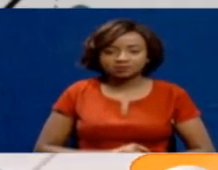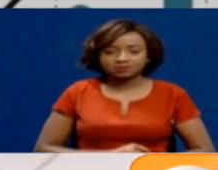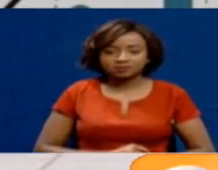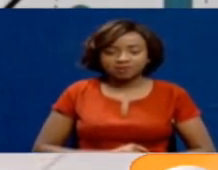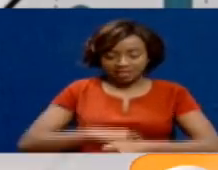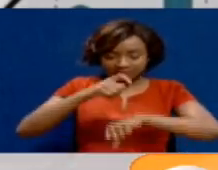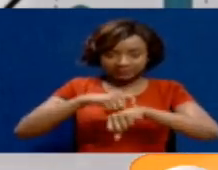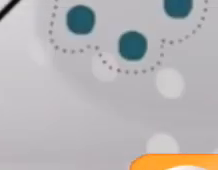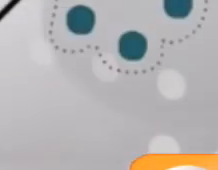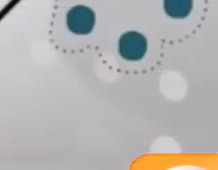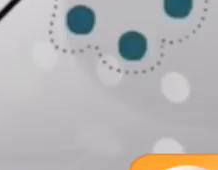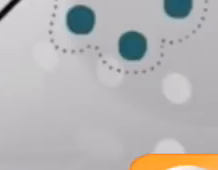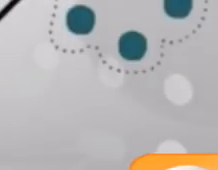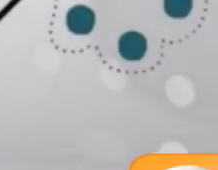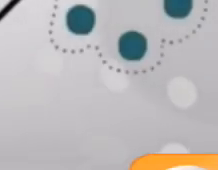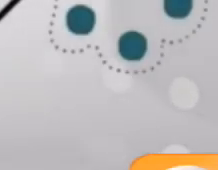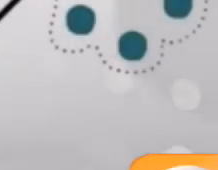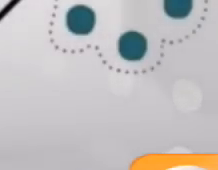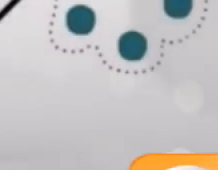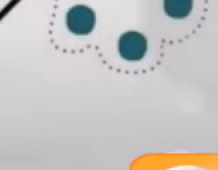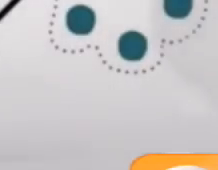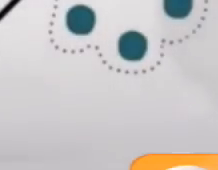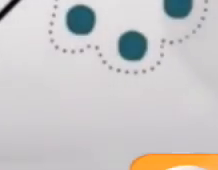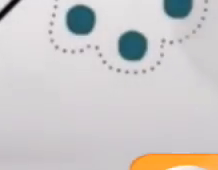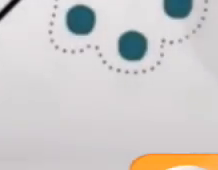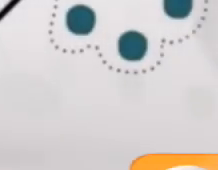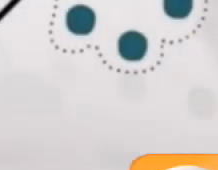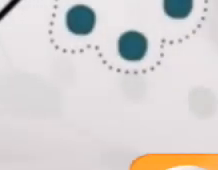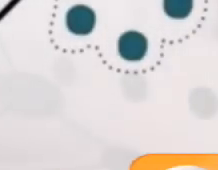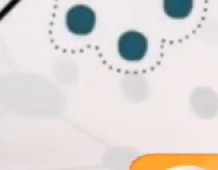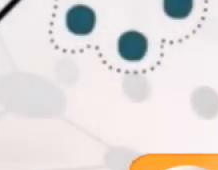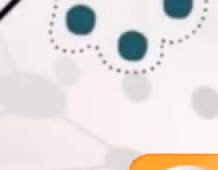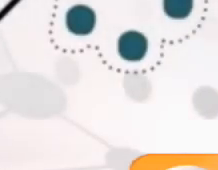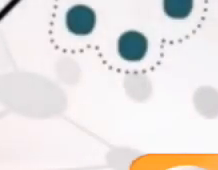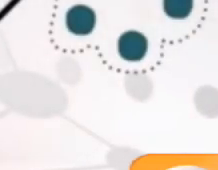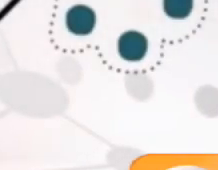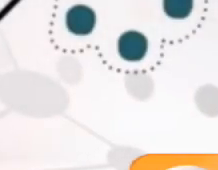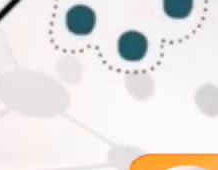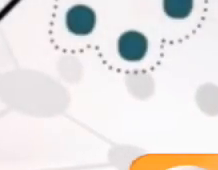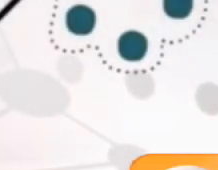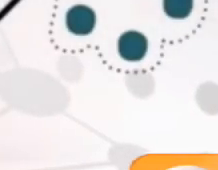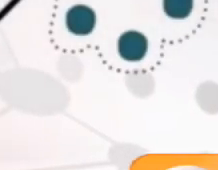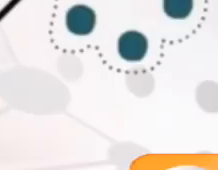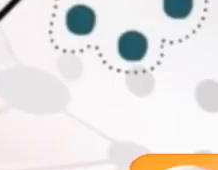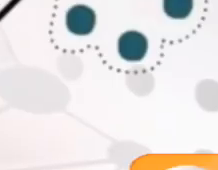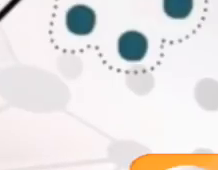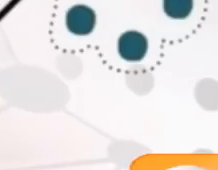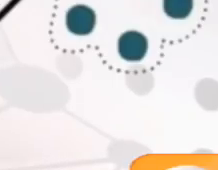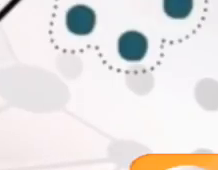different surfaces. There you go. So that's, of course, if someone coughs and how long it could probably last in the